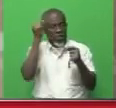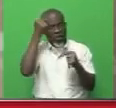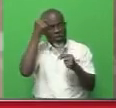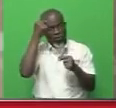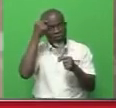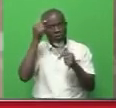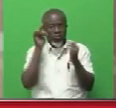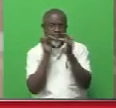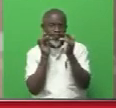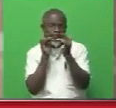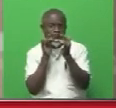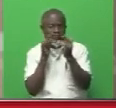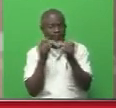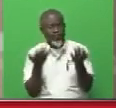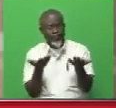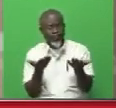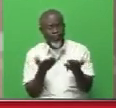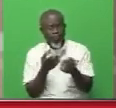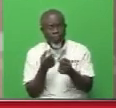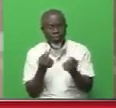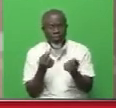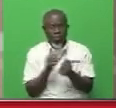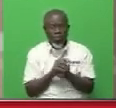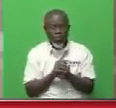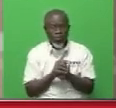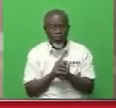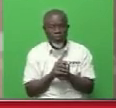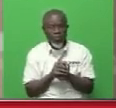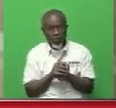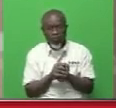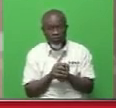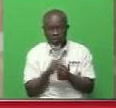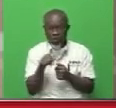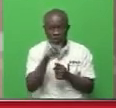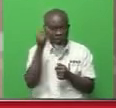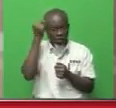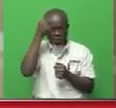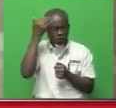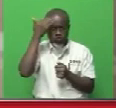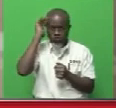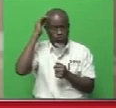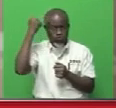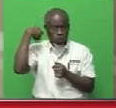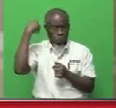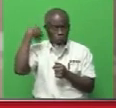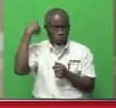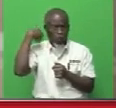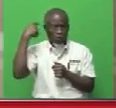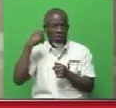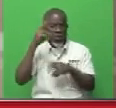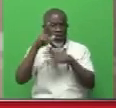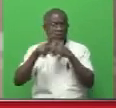me of how out of touch this government is with the real critical needs of the people. And that, if anything, is